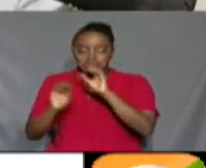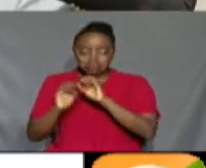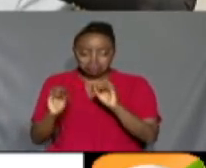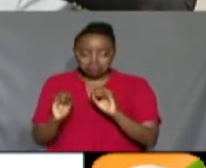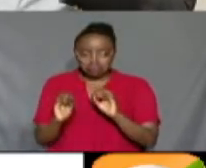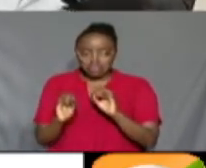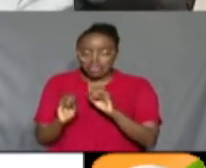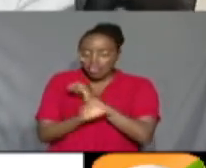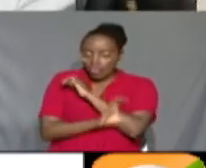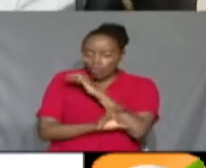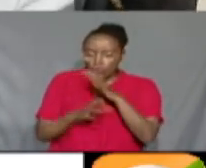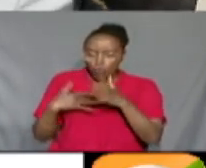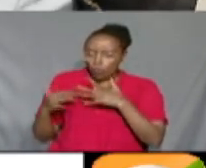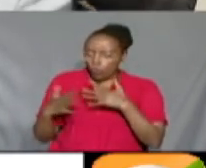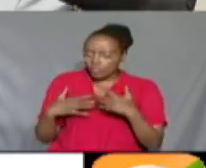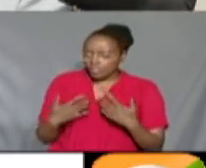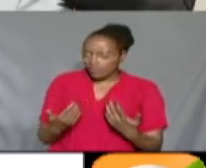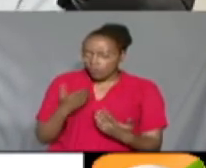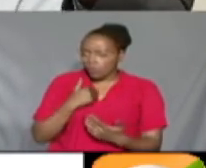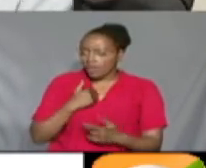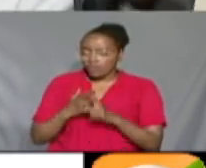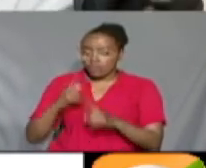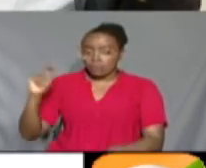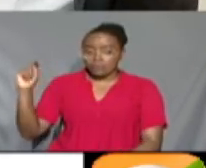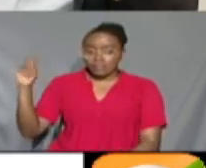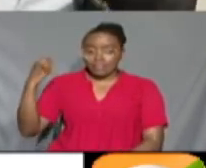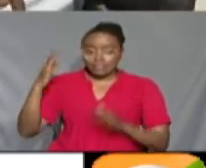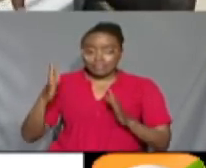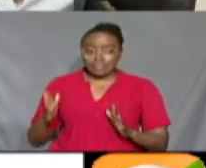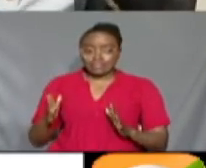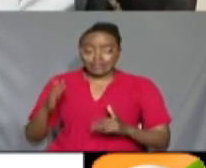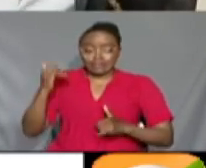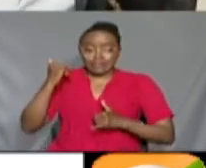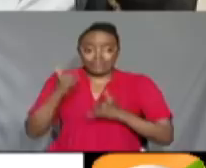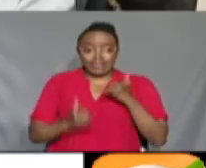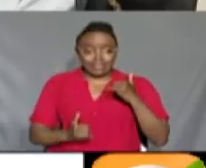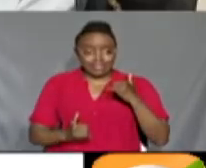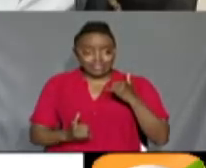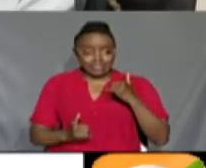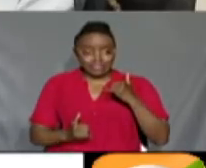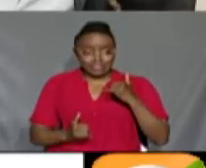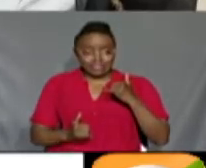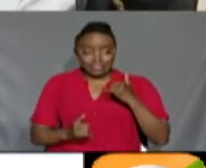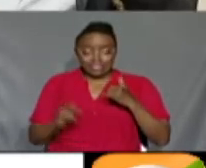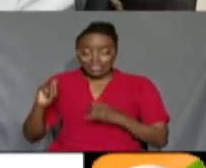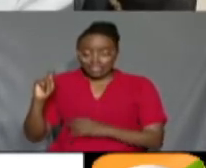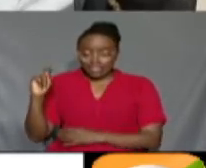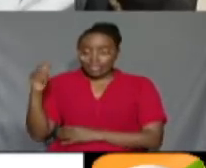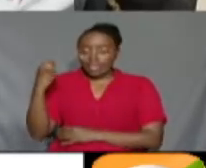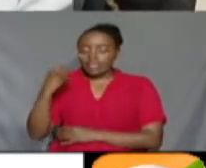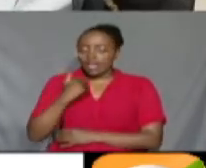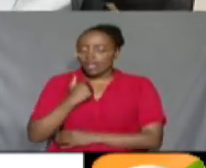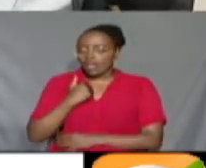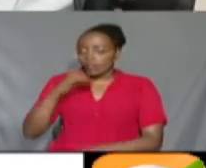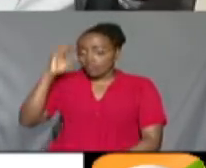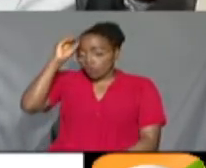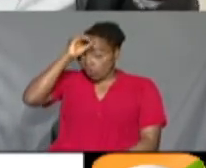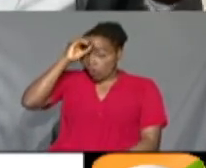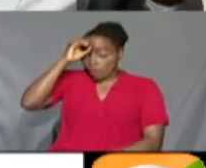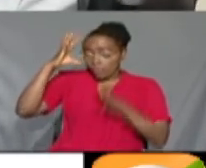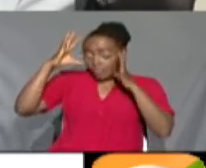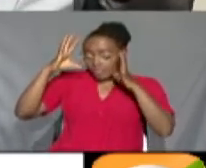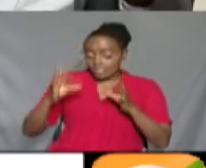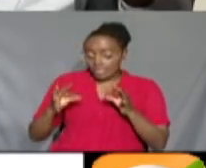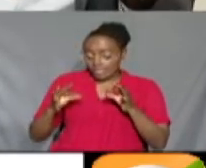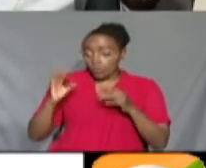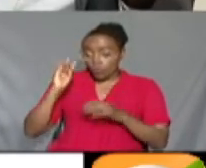comes, whatever comes from Kenyans, at the end of it again, Kenyans will have a say on it. They will decide in